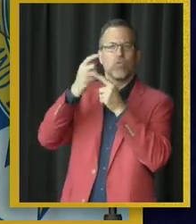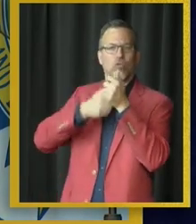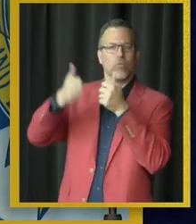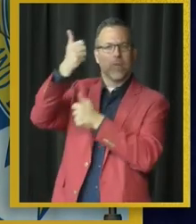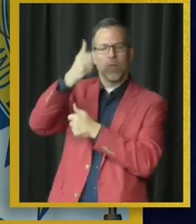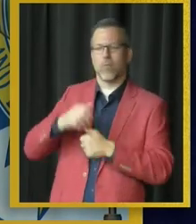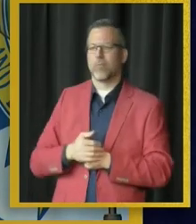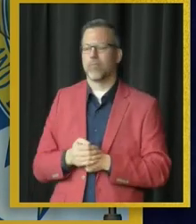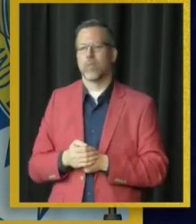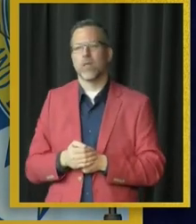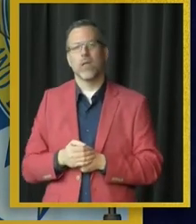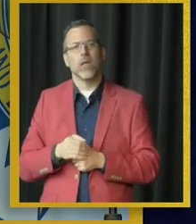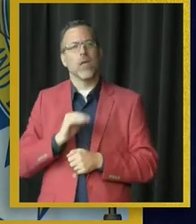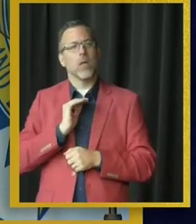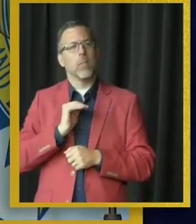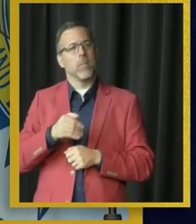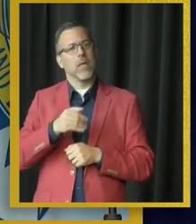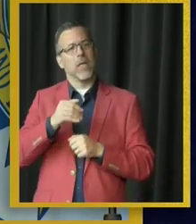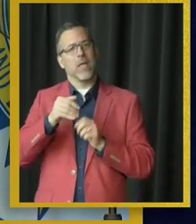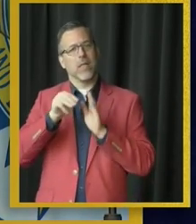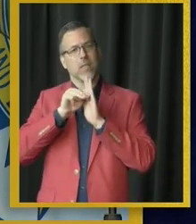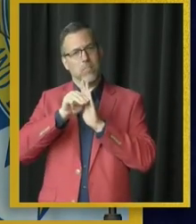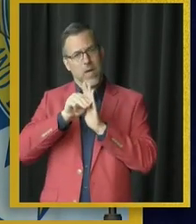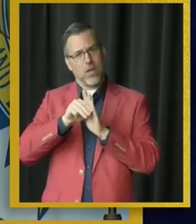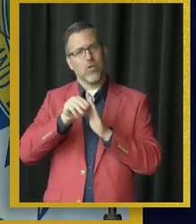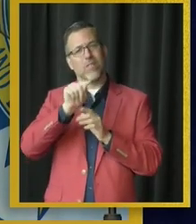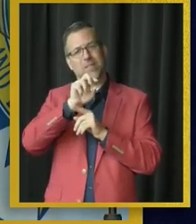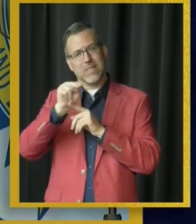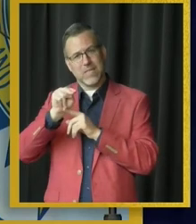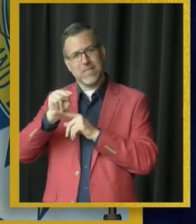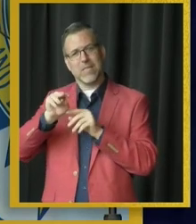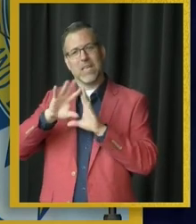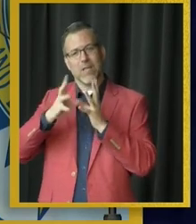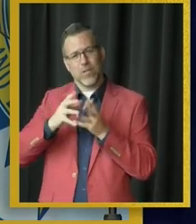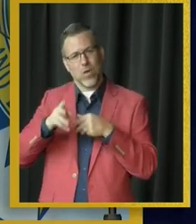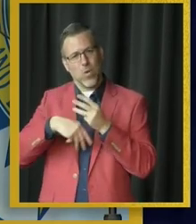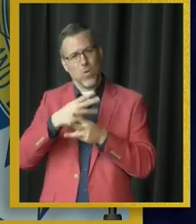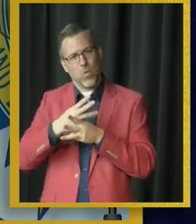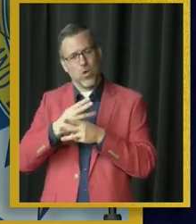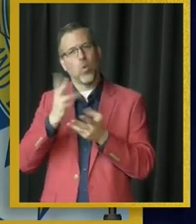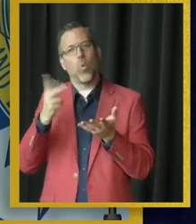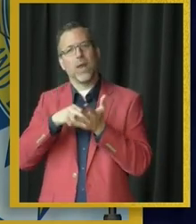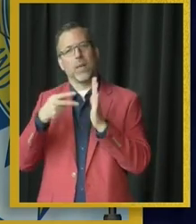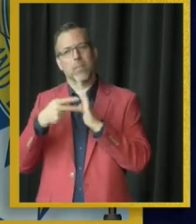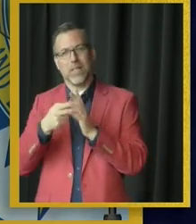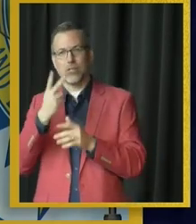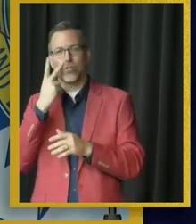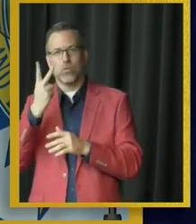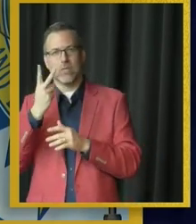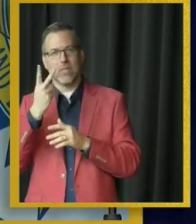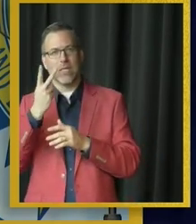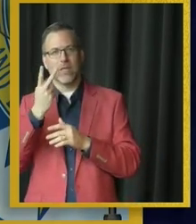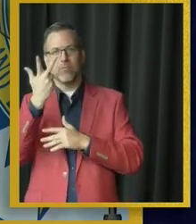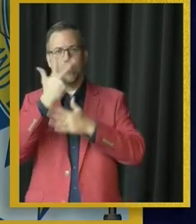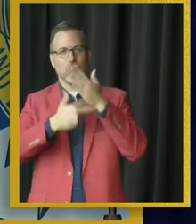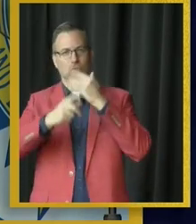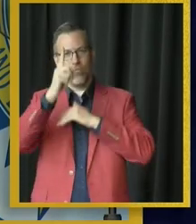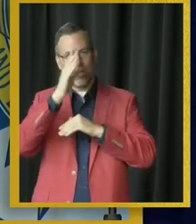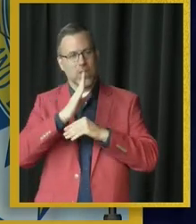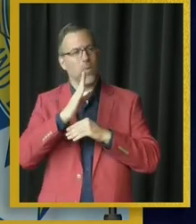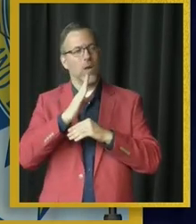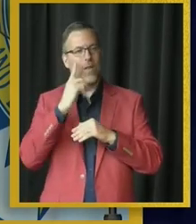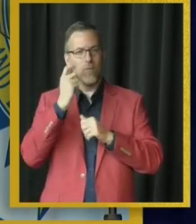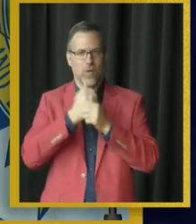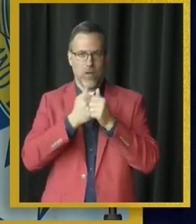Tennesseans, Americans, and the whole world what it really means to see the divinity in all living things. Baruch ata